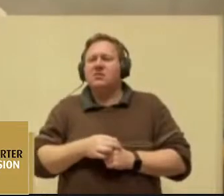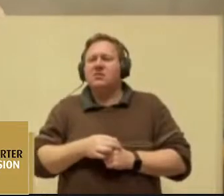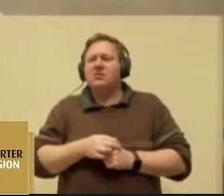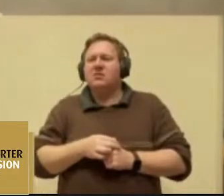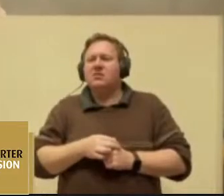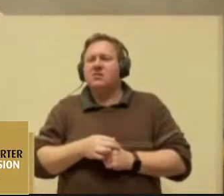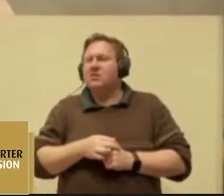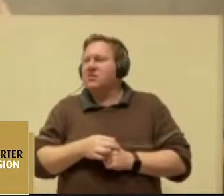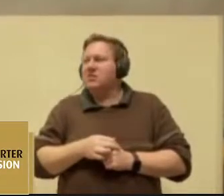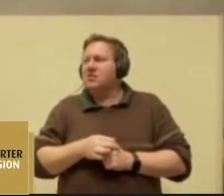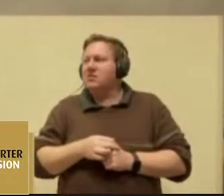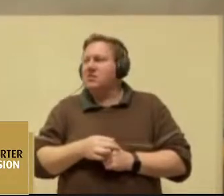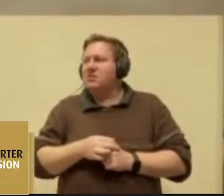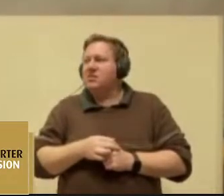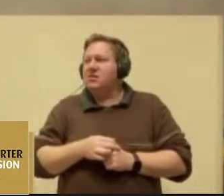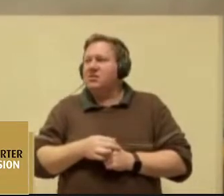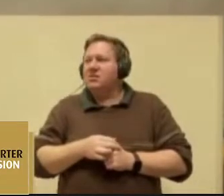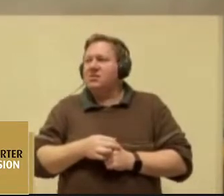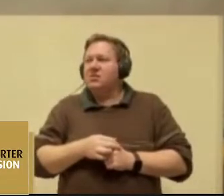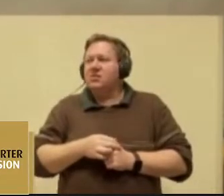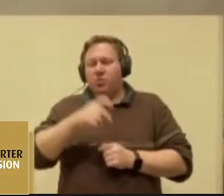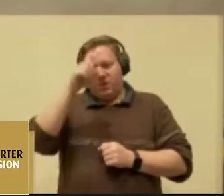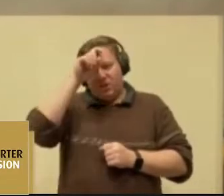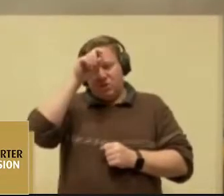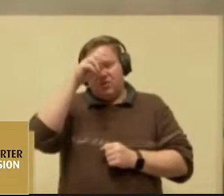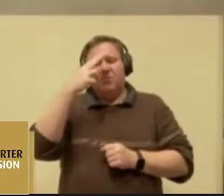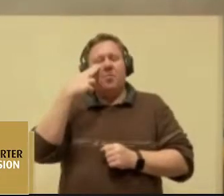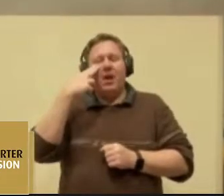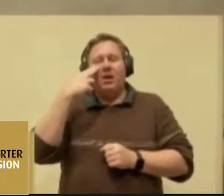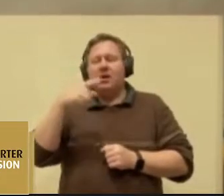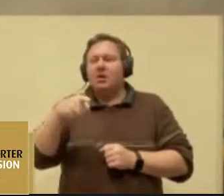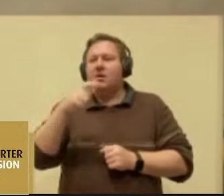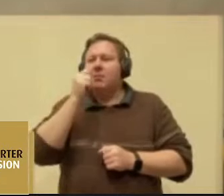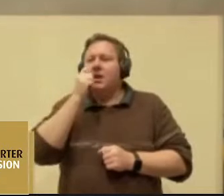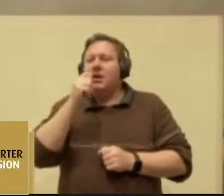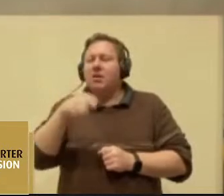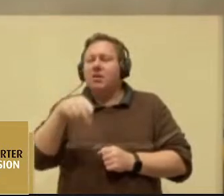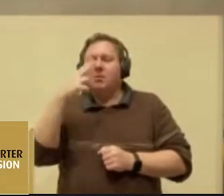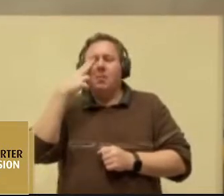where the chief is blind they're blind to it man